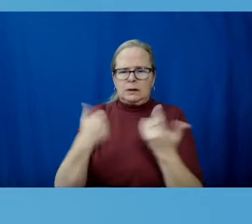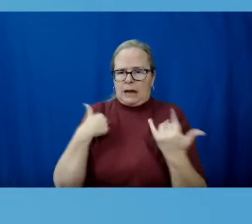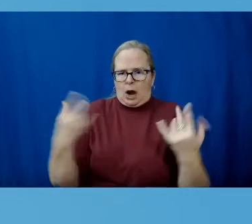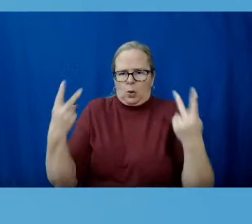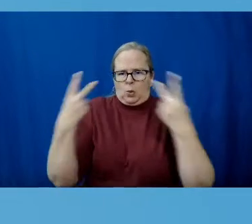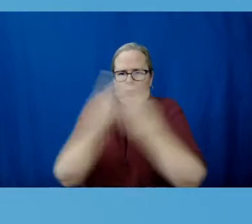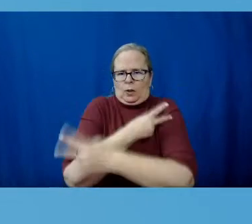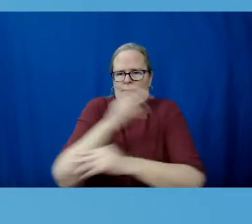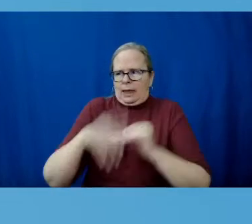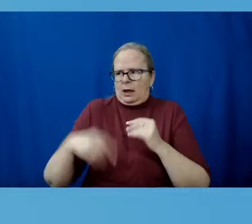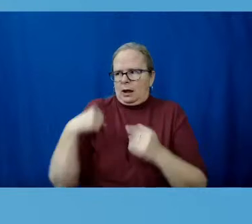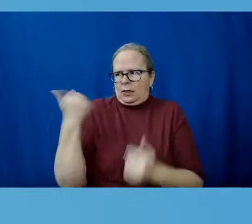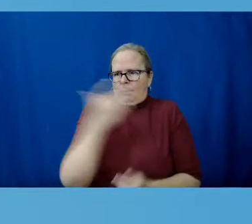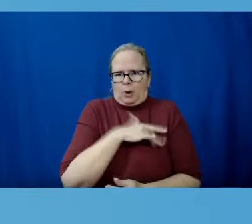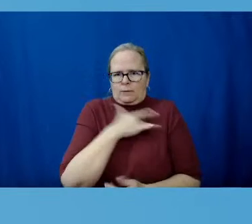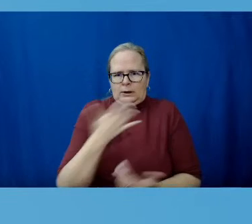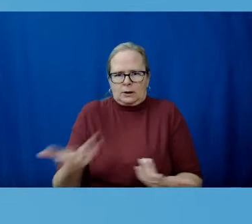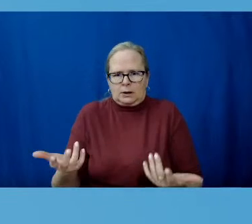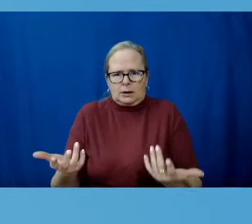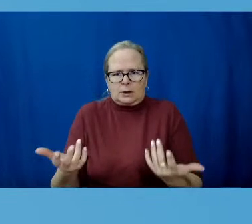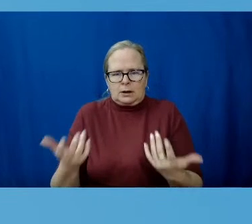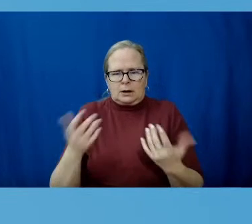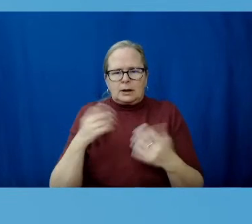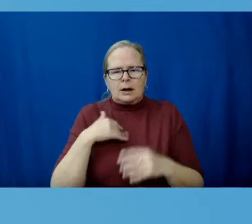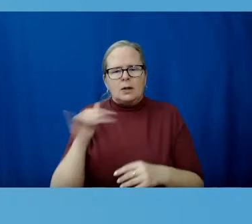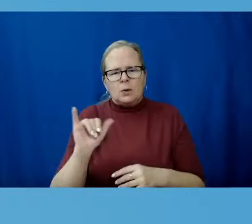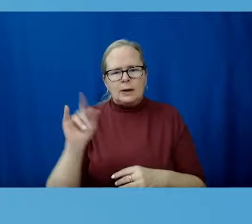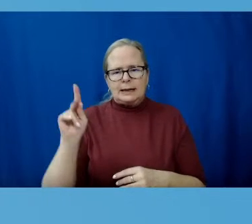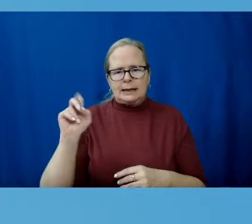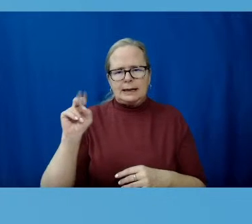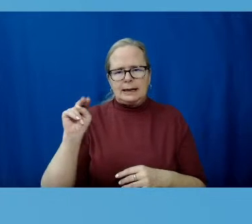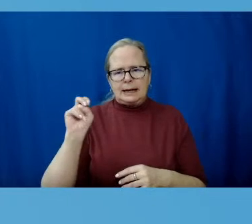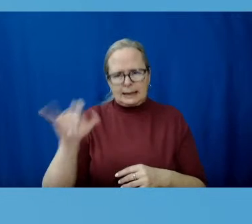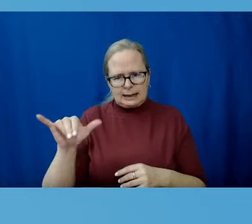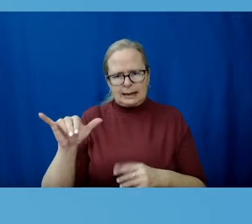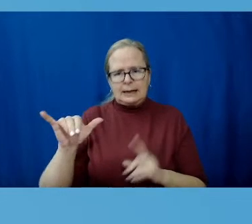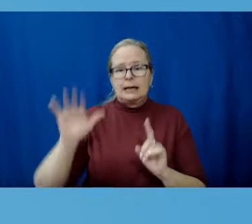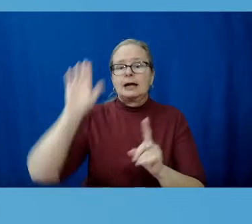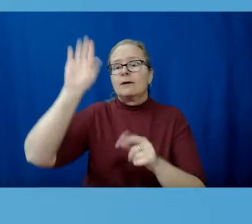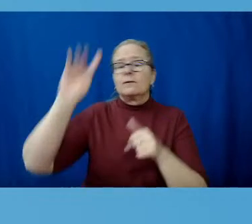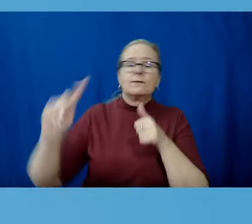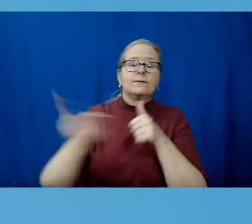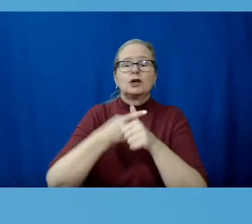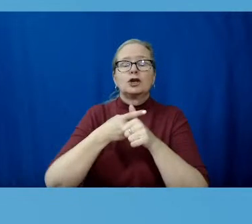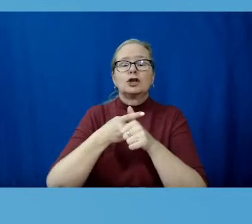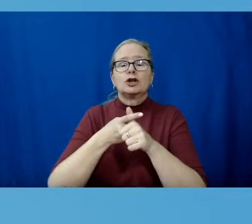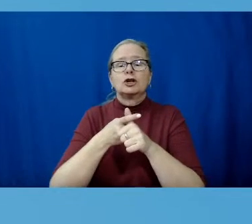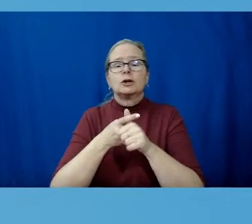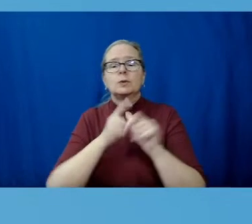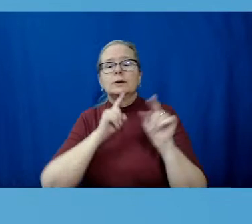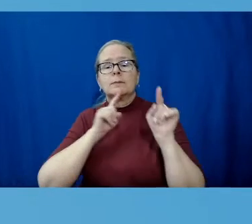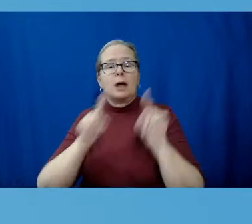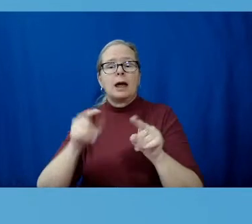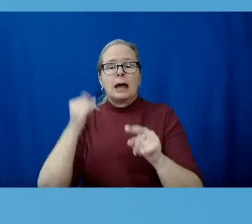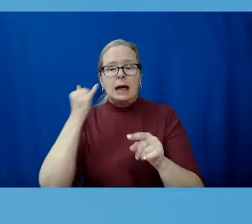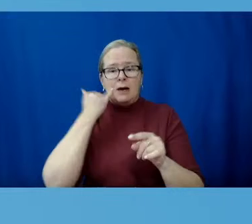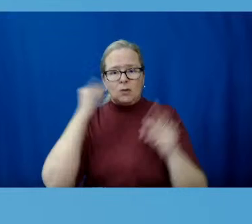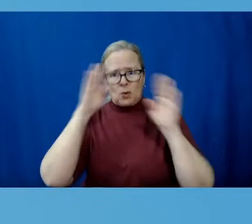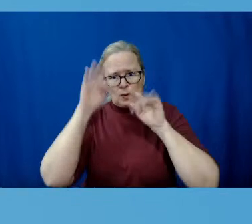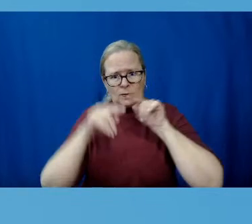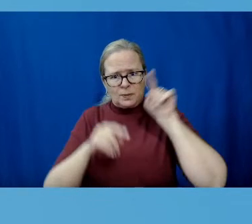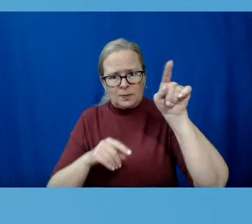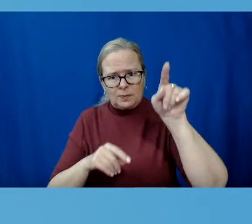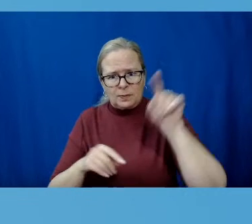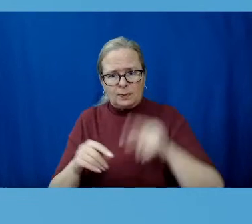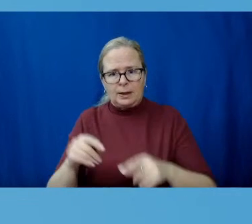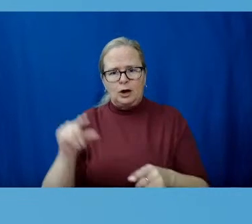first response is to bash the federal government, even though Justin Trudeau did better in 2021